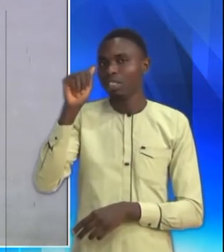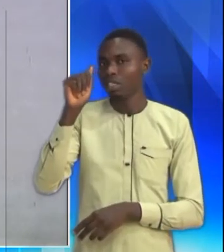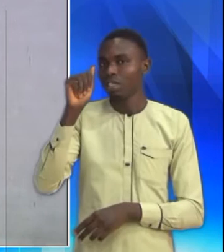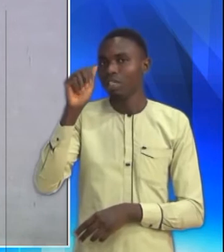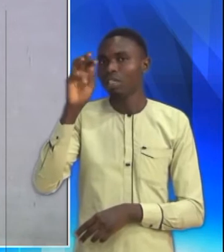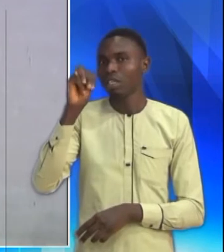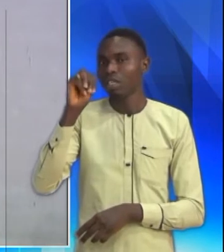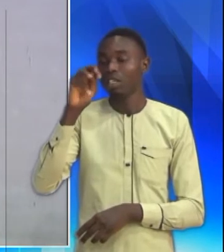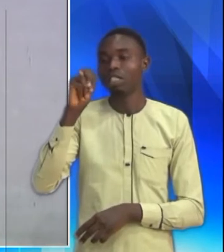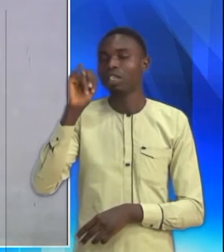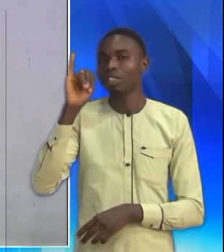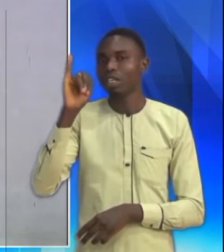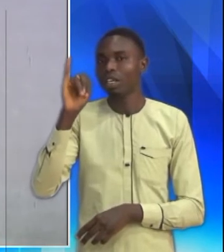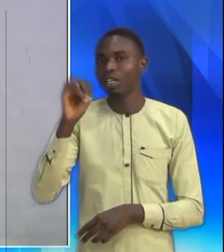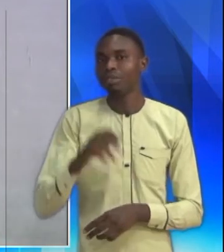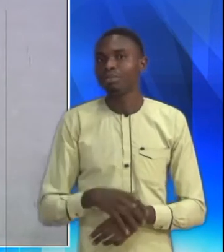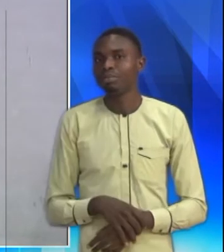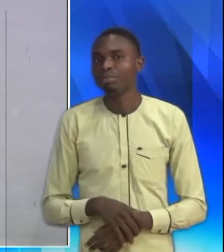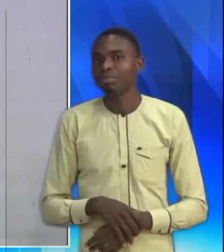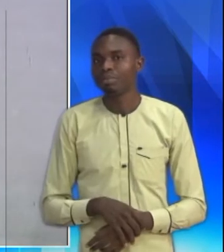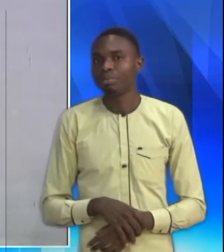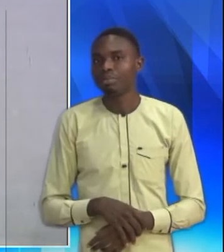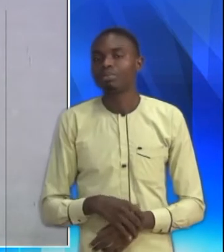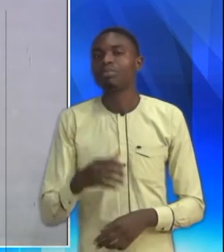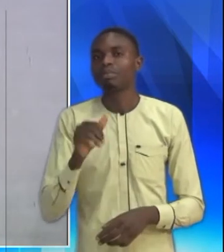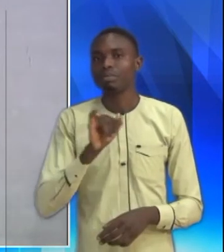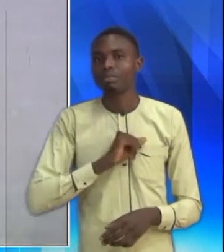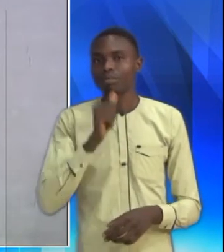I am your teacher for physics.